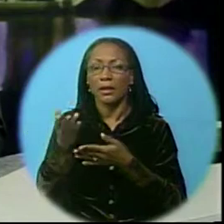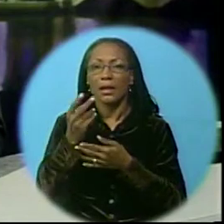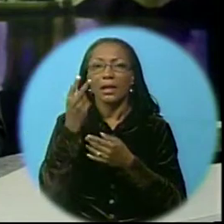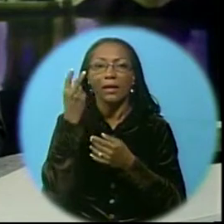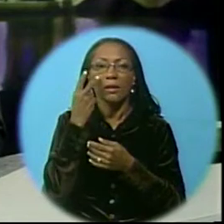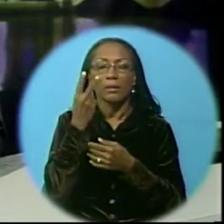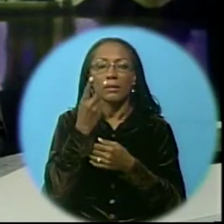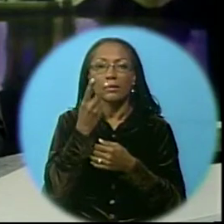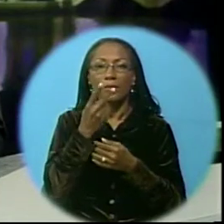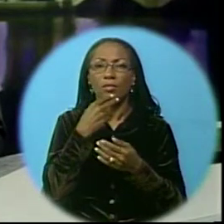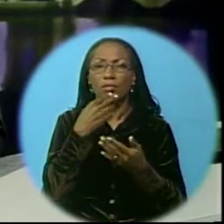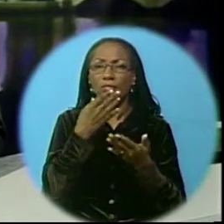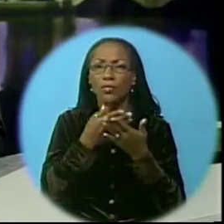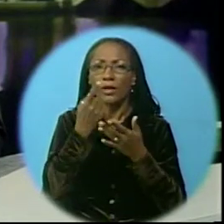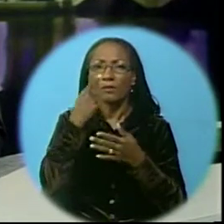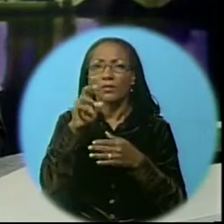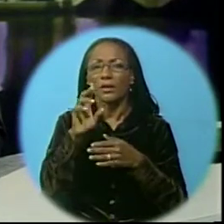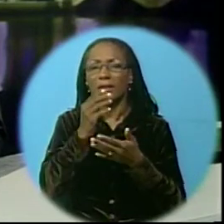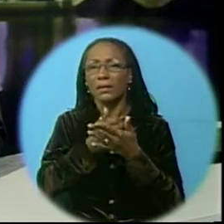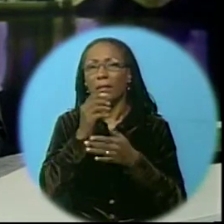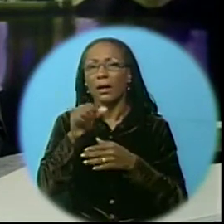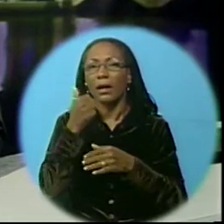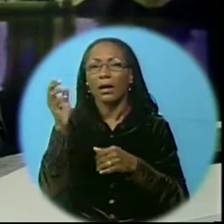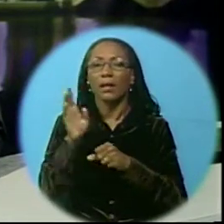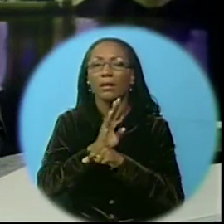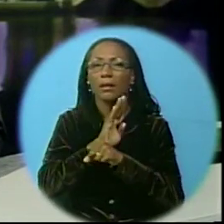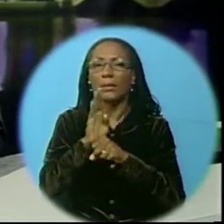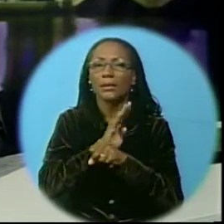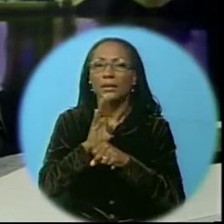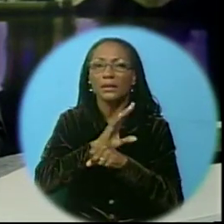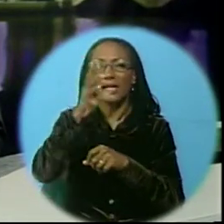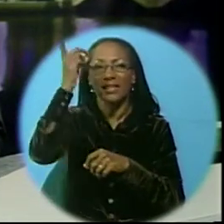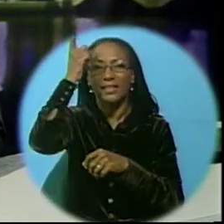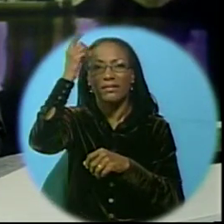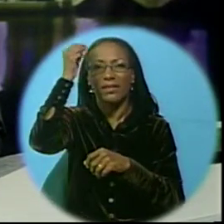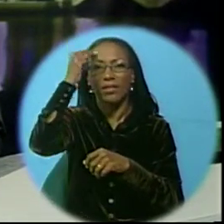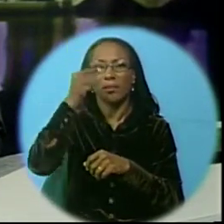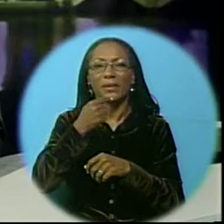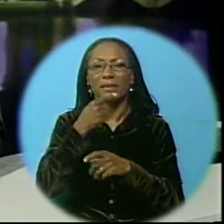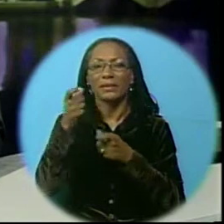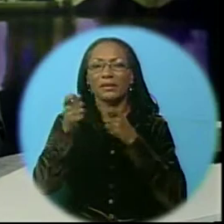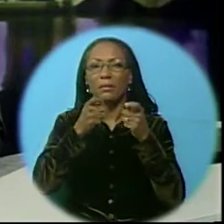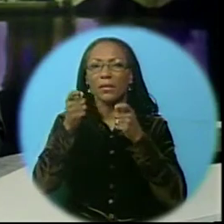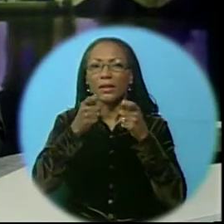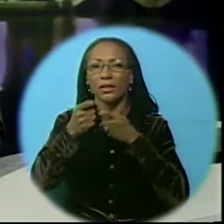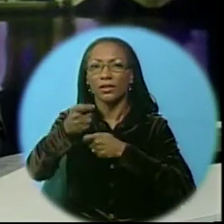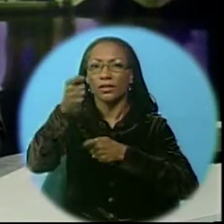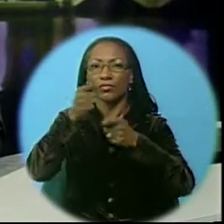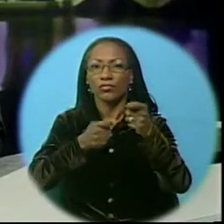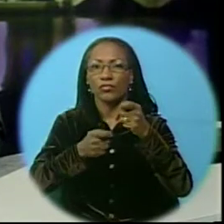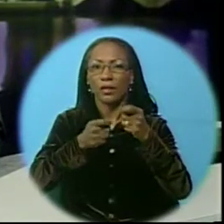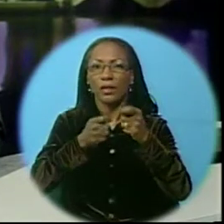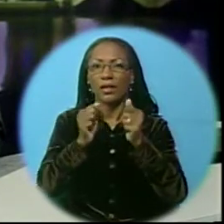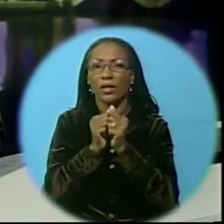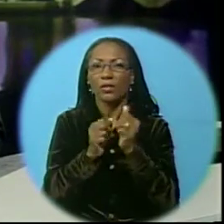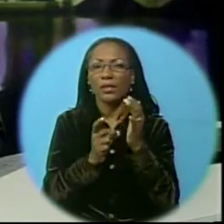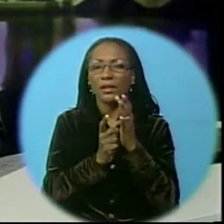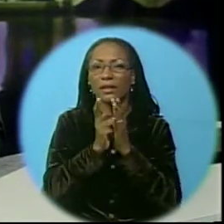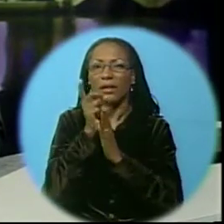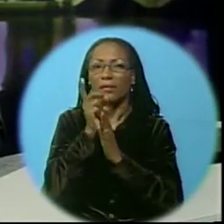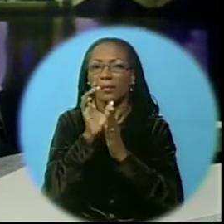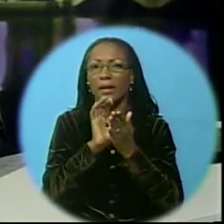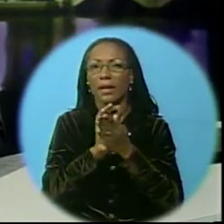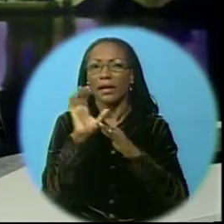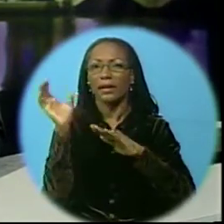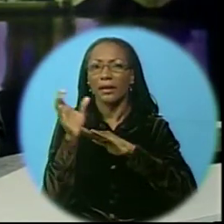types of security. The suggestion has come from David Gomez, Manager for Trade and Export Development with the Caribbean Export Development